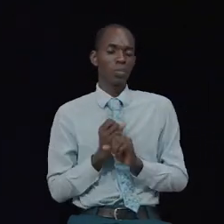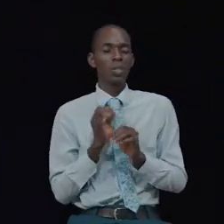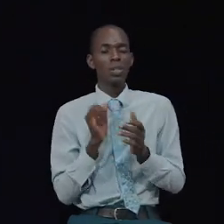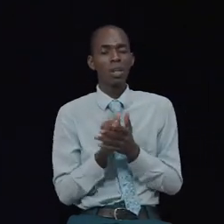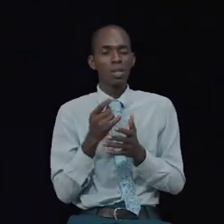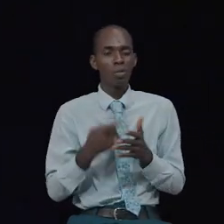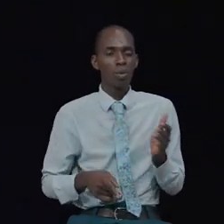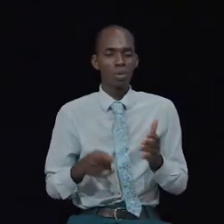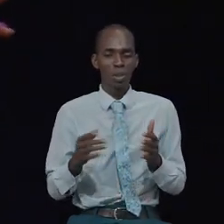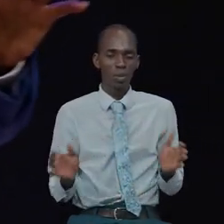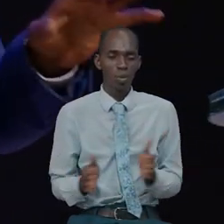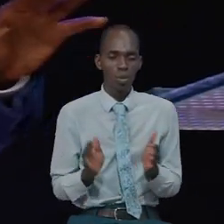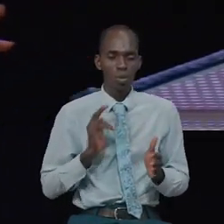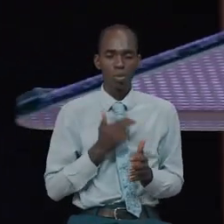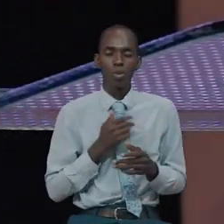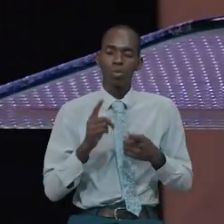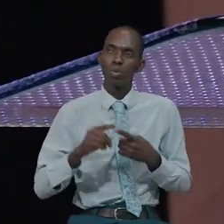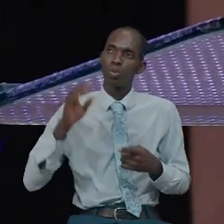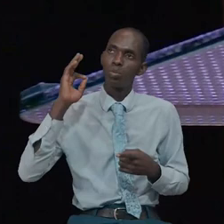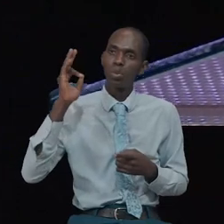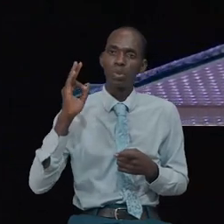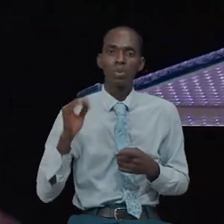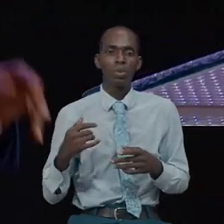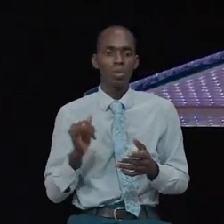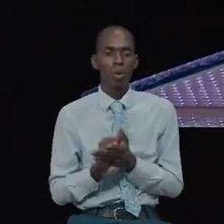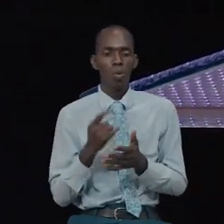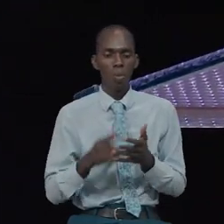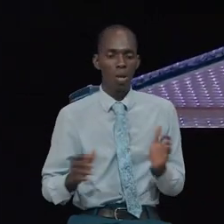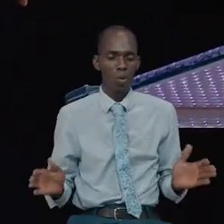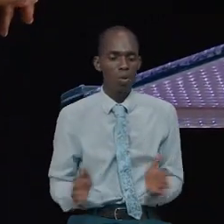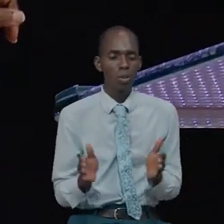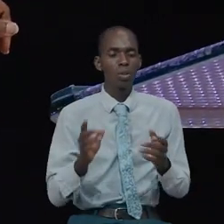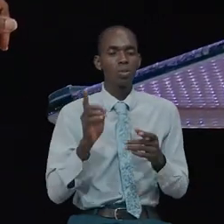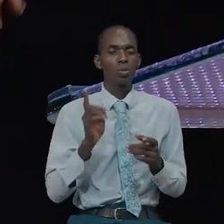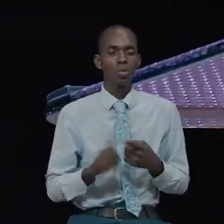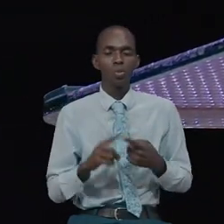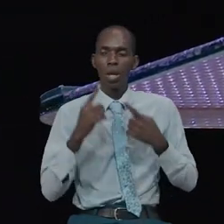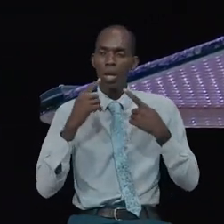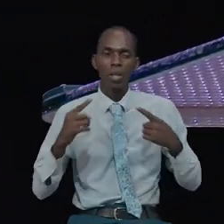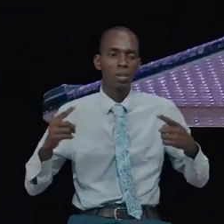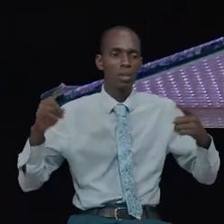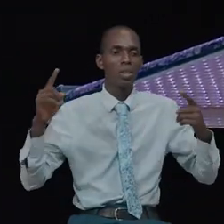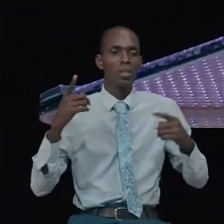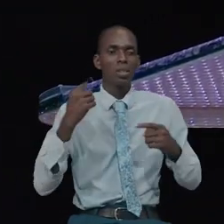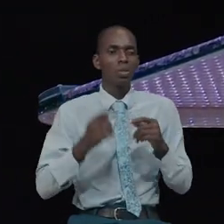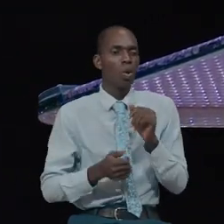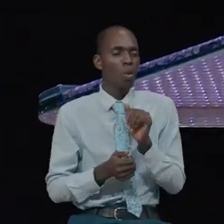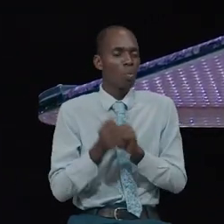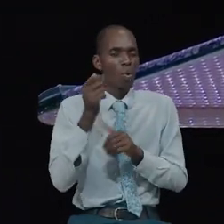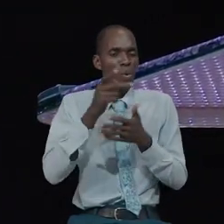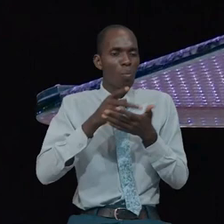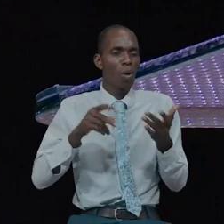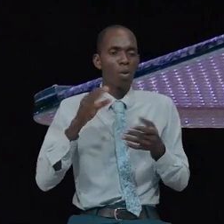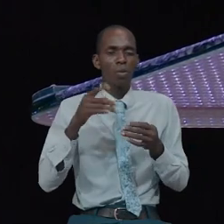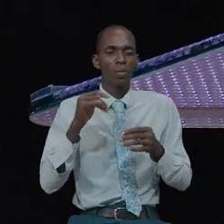to evangelize. That's what encourages us to reach and to touch the uttermost part of the earth, every village, every